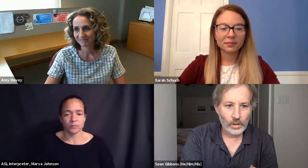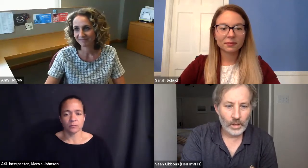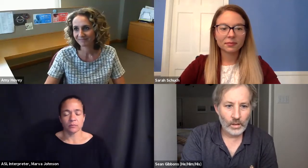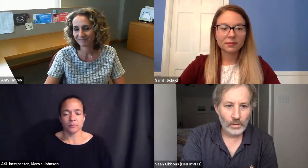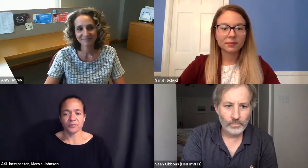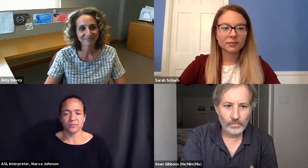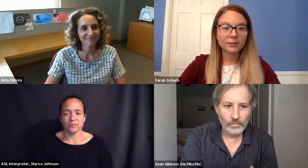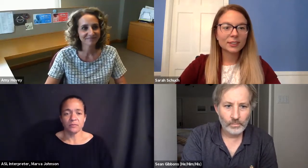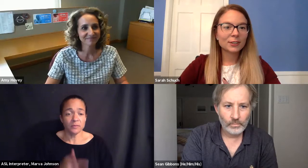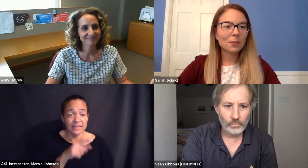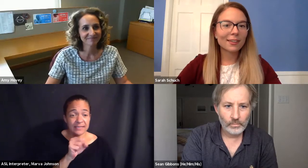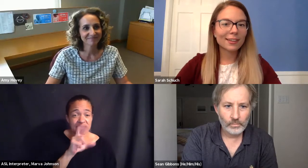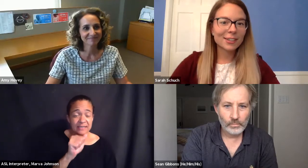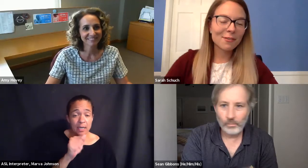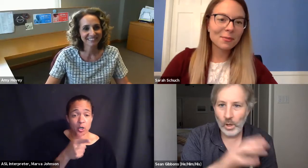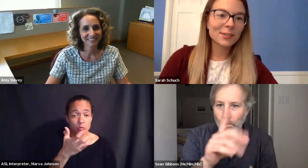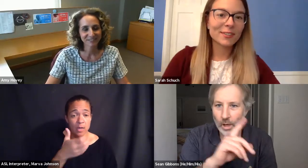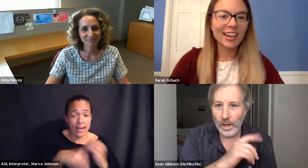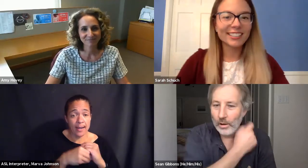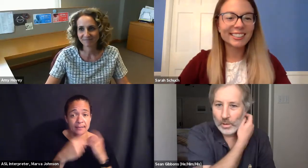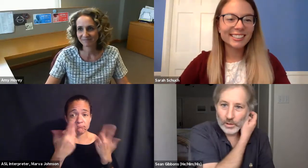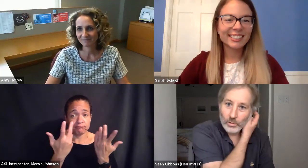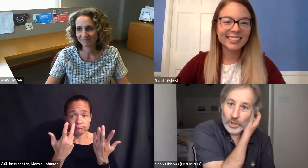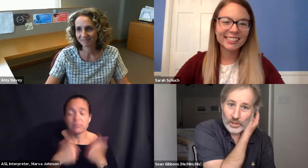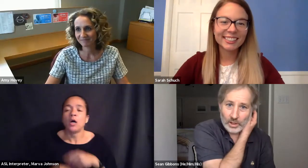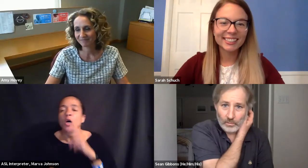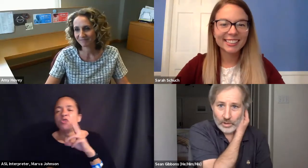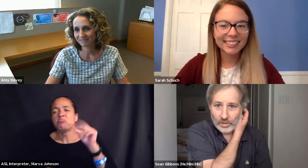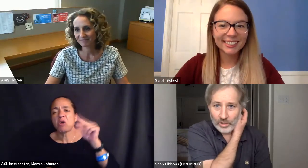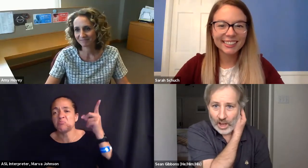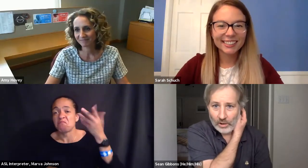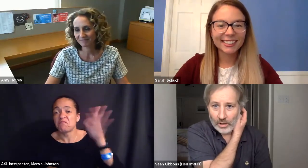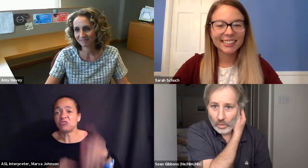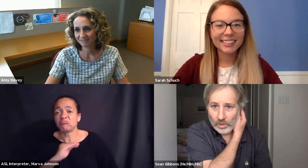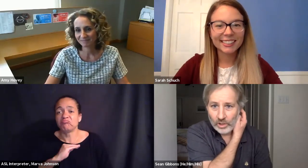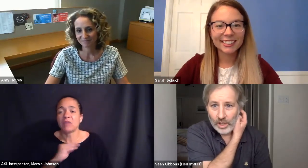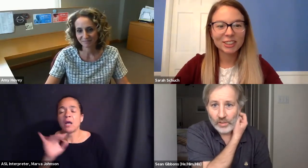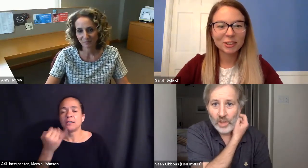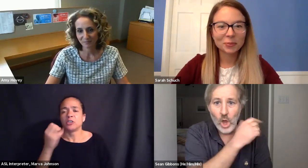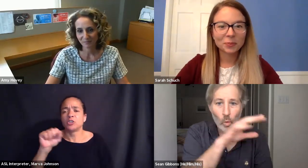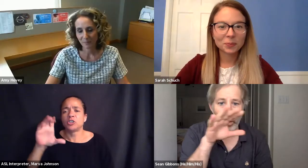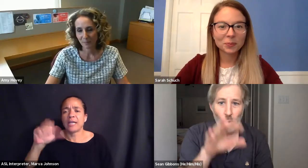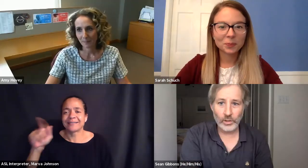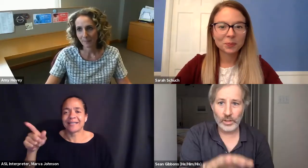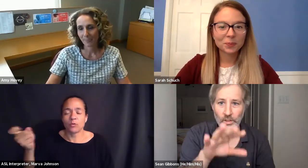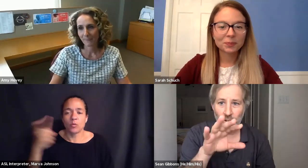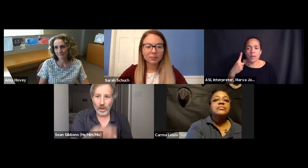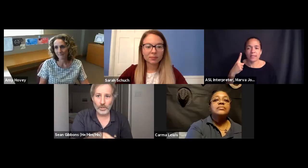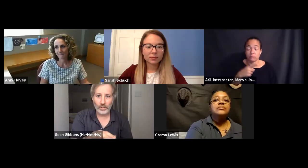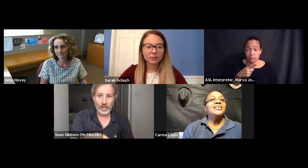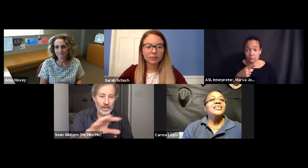Sarah, anything to add there? Nope, I think she covered most. You got it? Okay, so Jessica, our friend Jessica Scadron, has a question. She asks, were